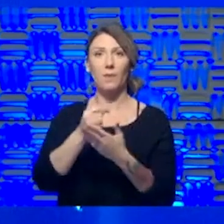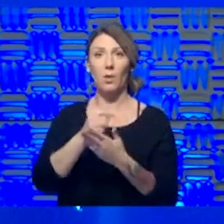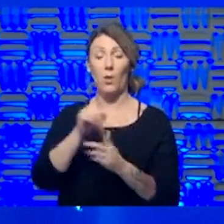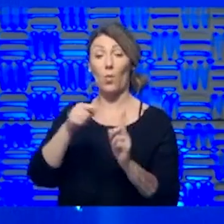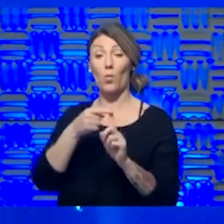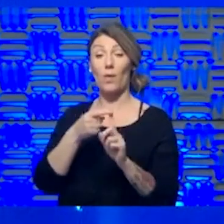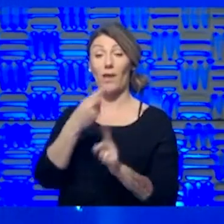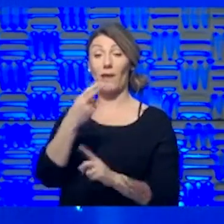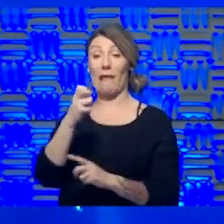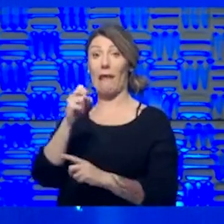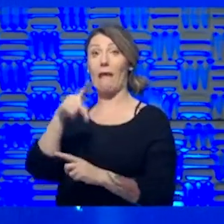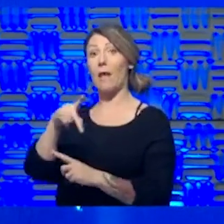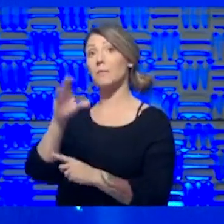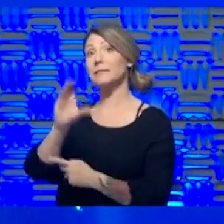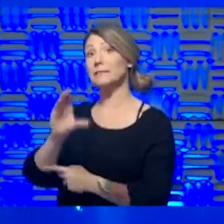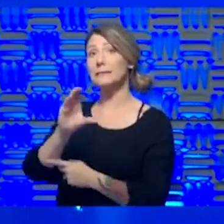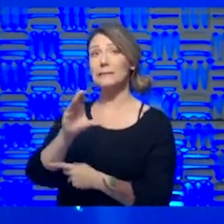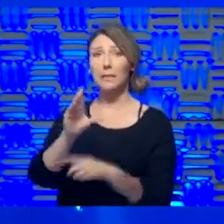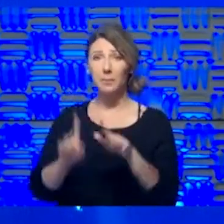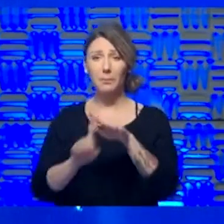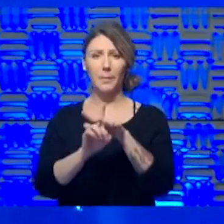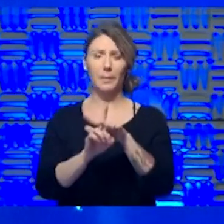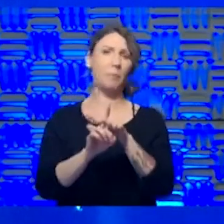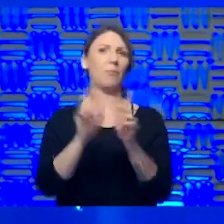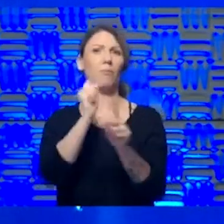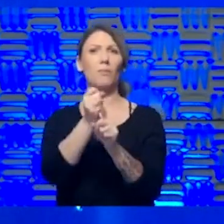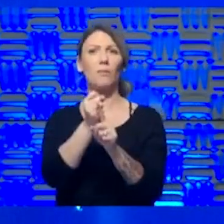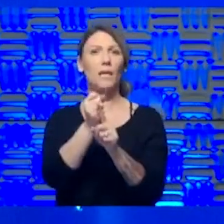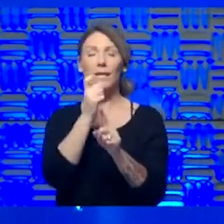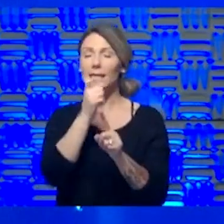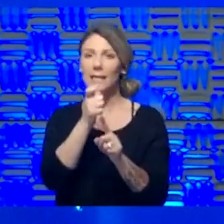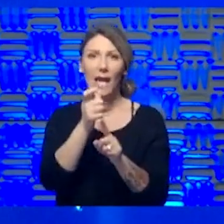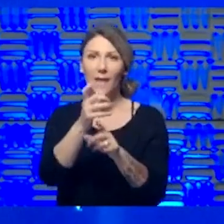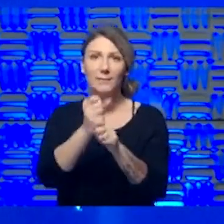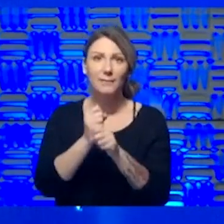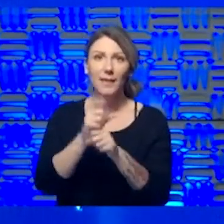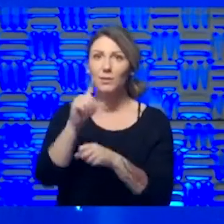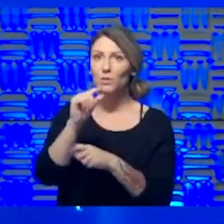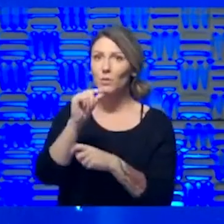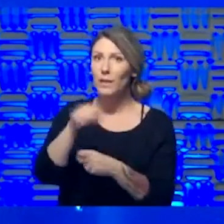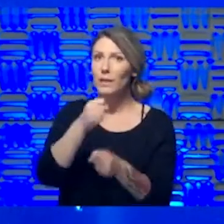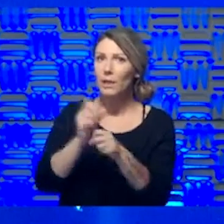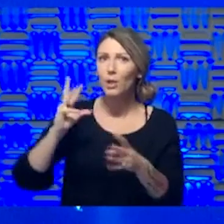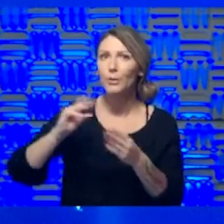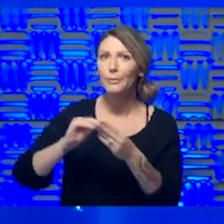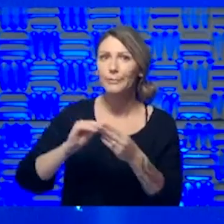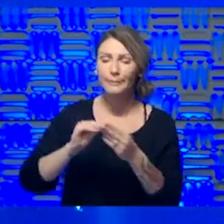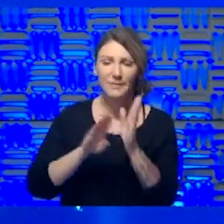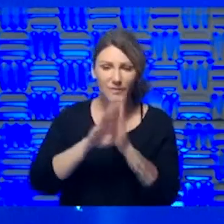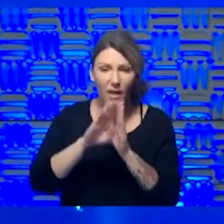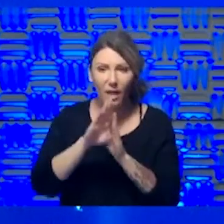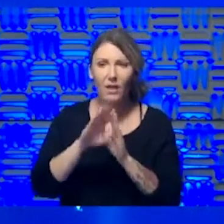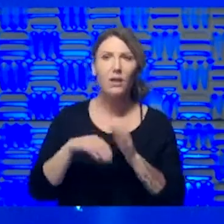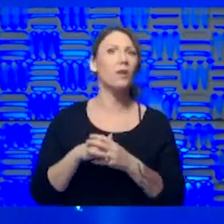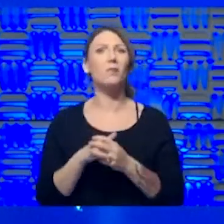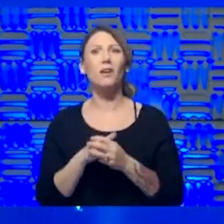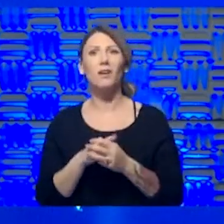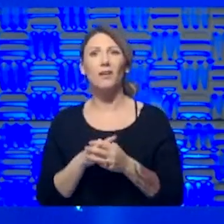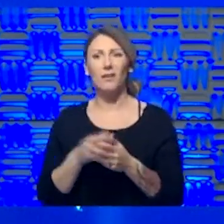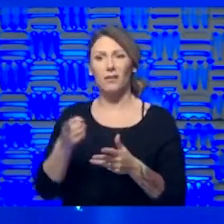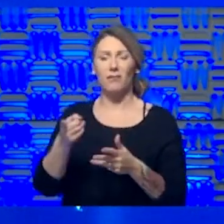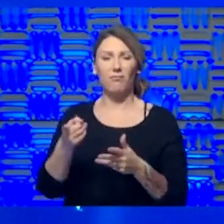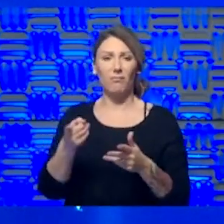finally described, it didn't take 20 years to develop effective therapy. It was a much shorter time frame. And today, Hep C is a chronic